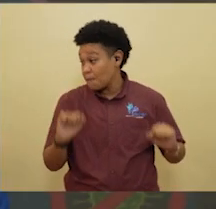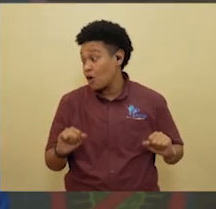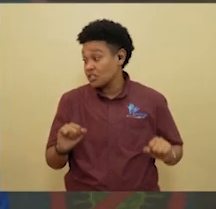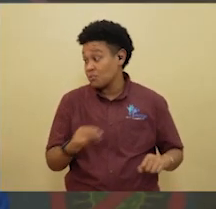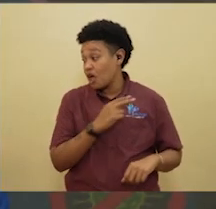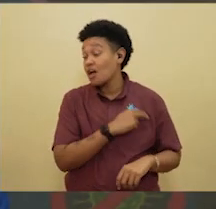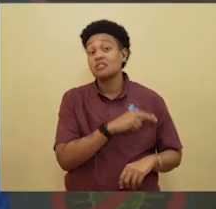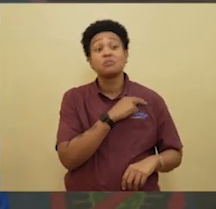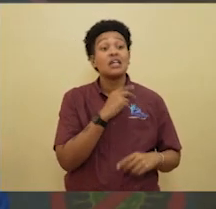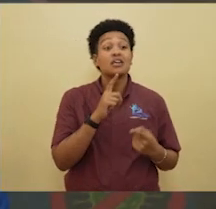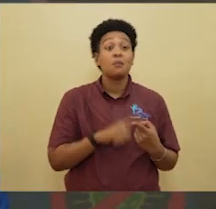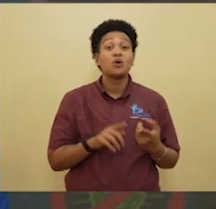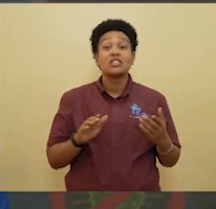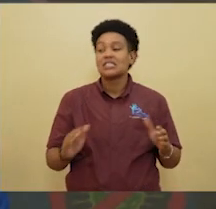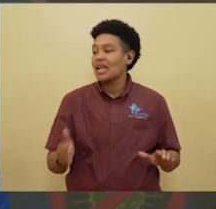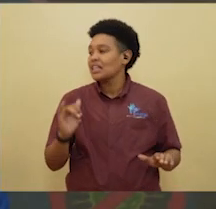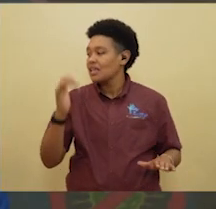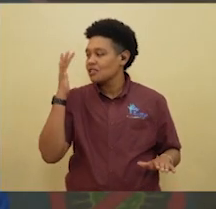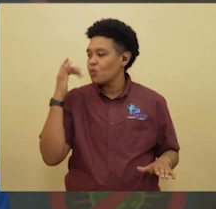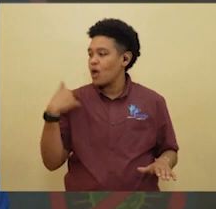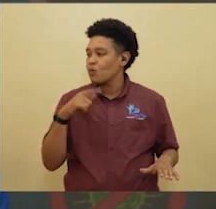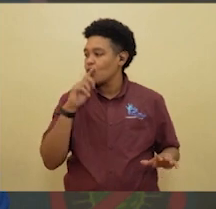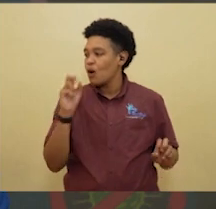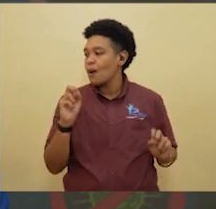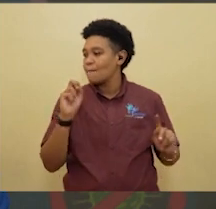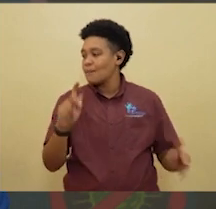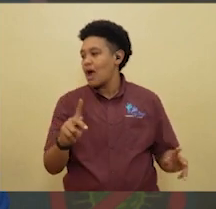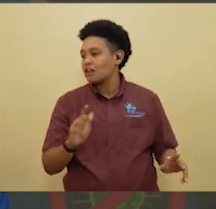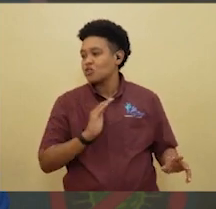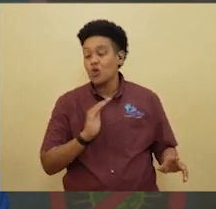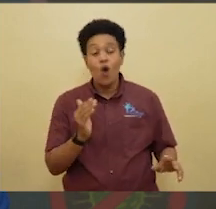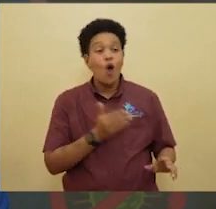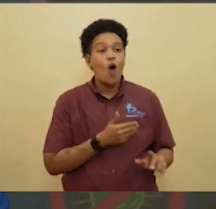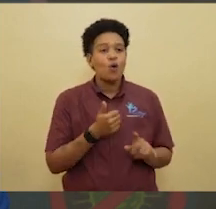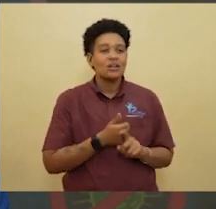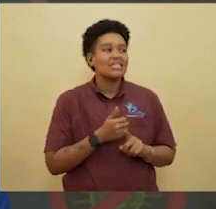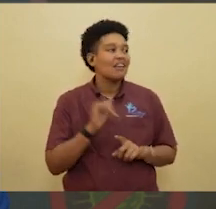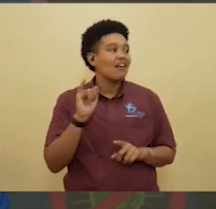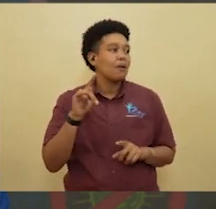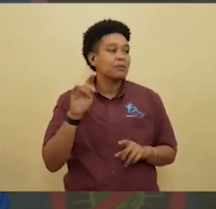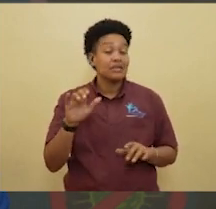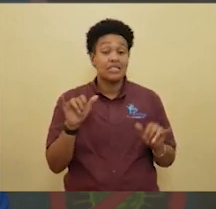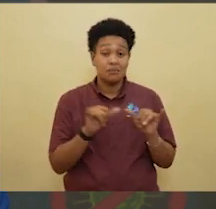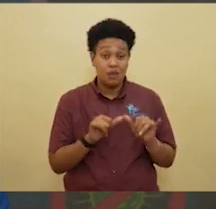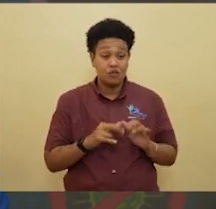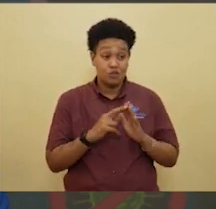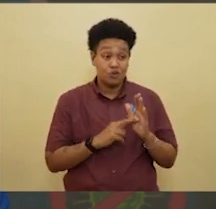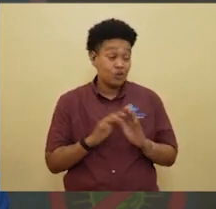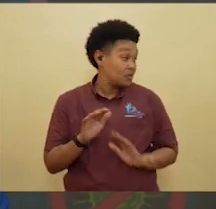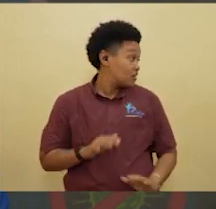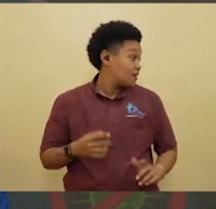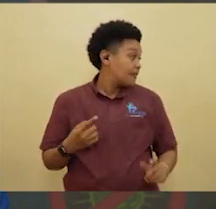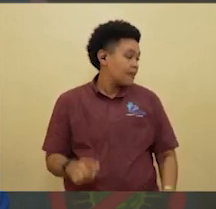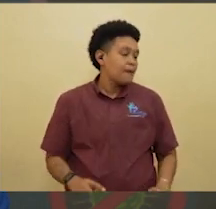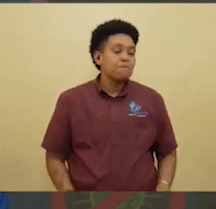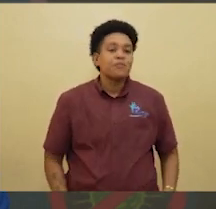and even death. And that is why we go right back to our IPC measures, because